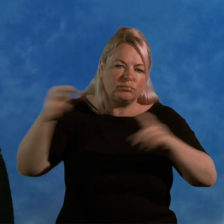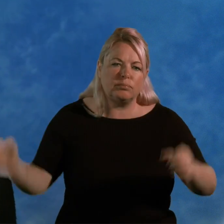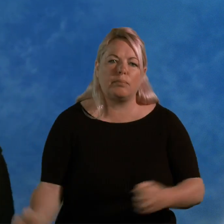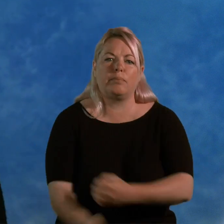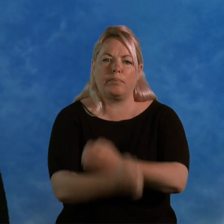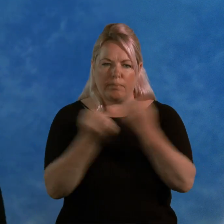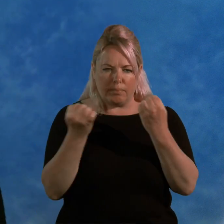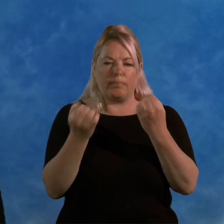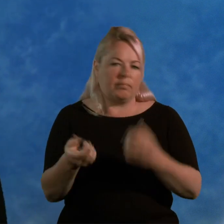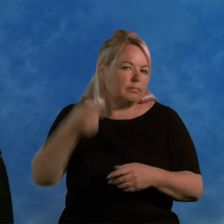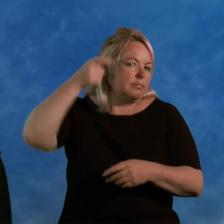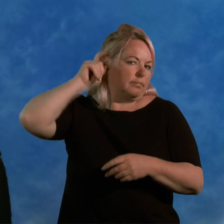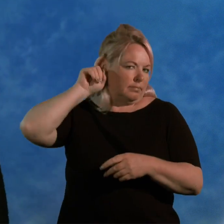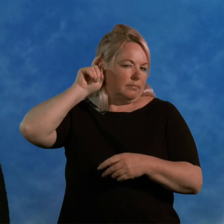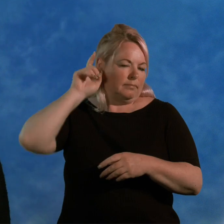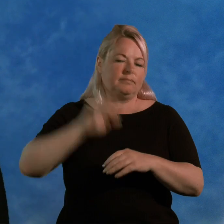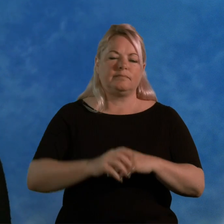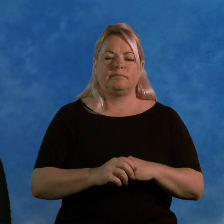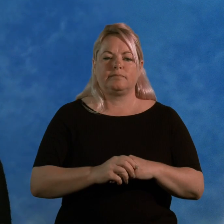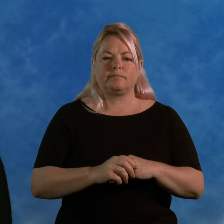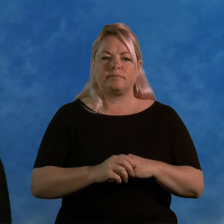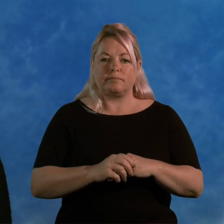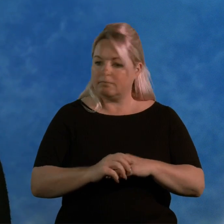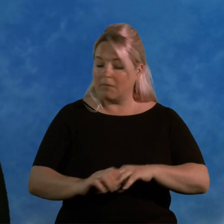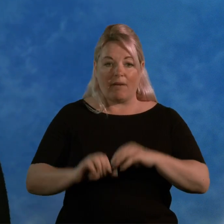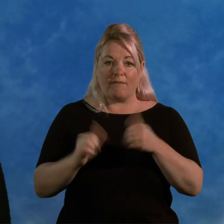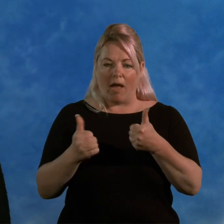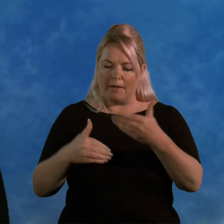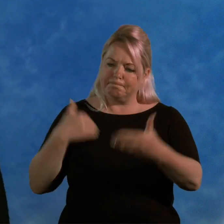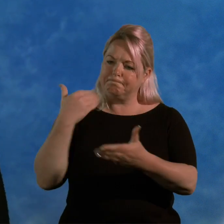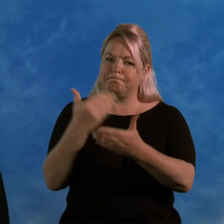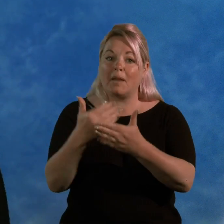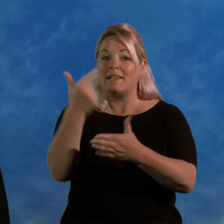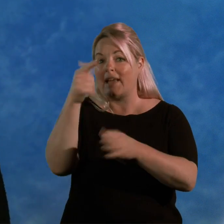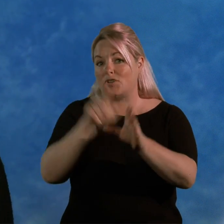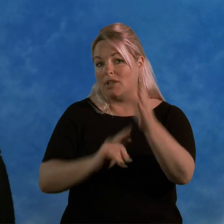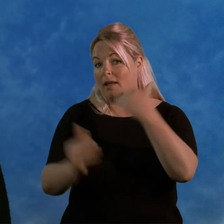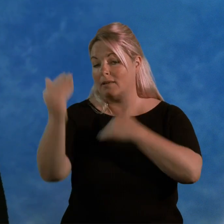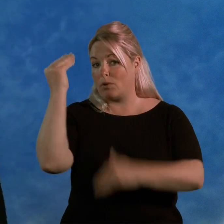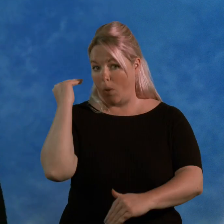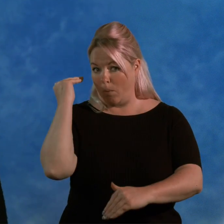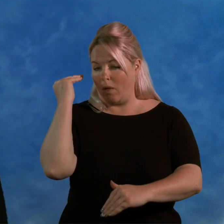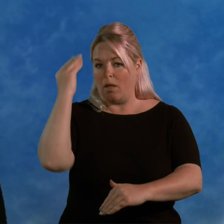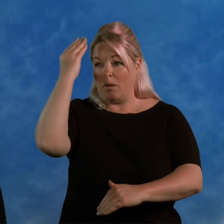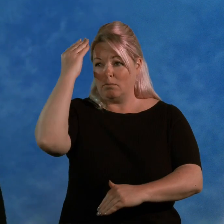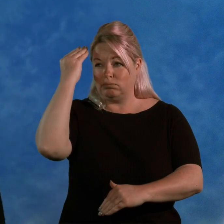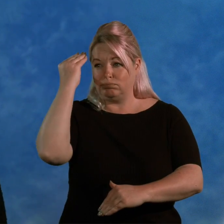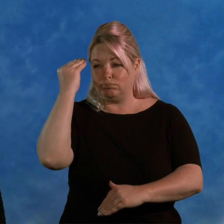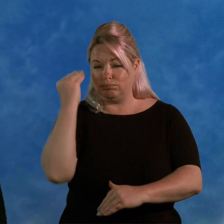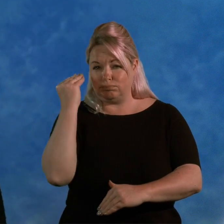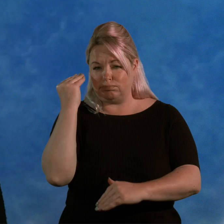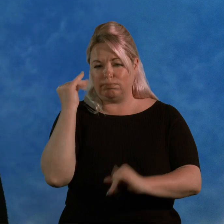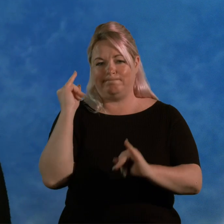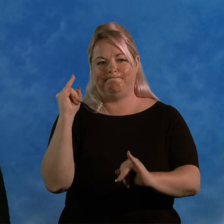stronger, more powerful, state-of-the-art. And that was fine until about 7 years ago, when my hearing got so